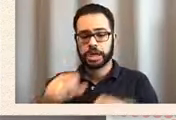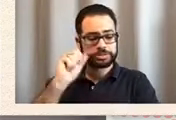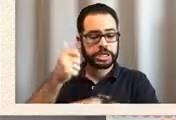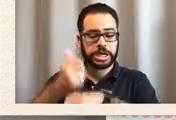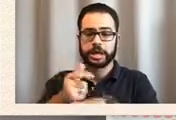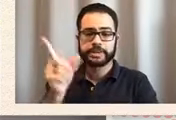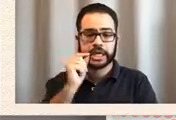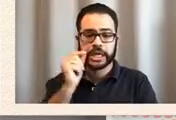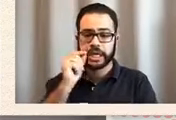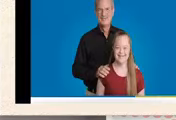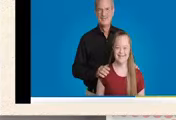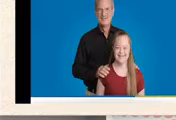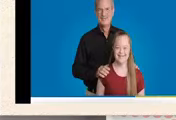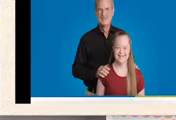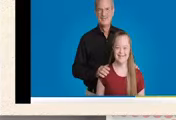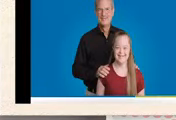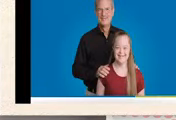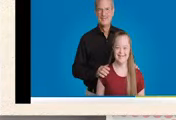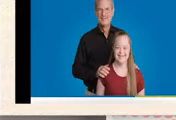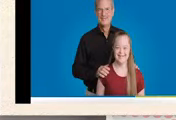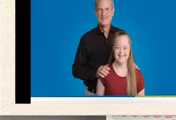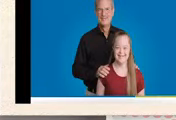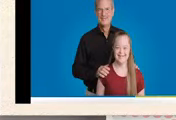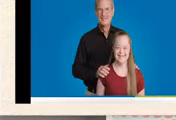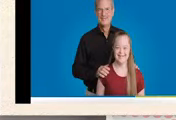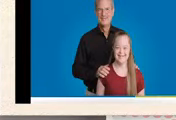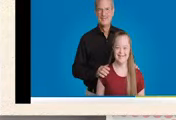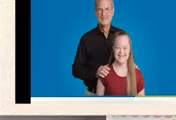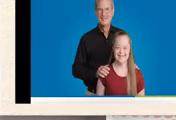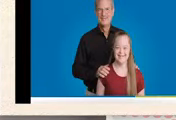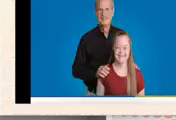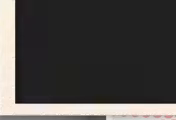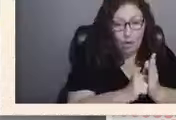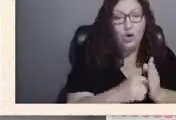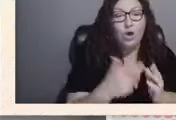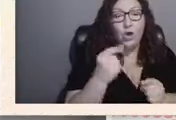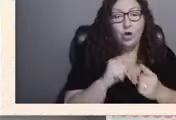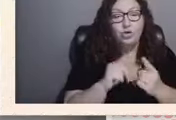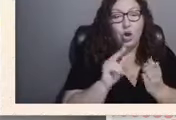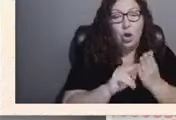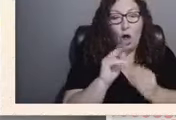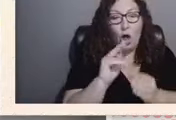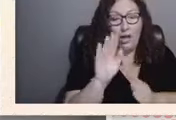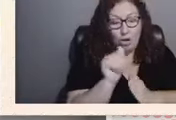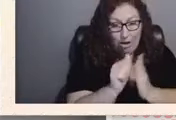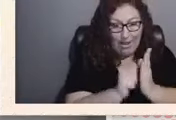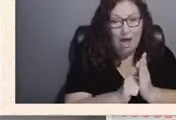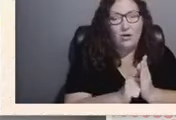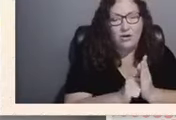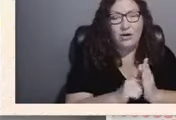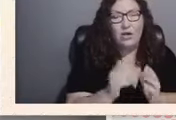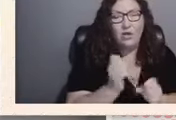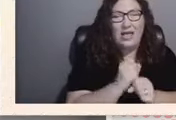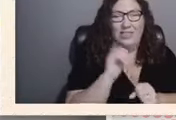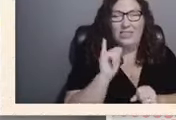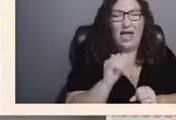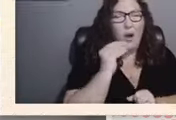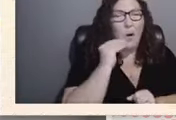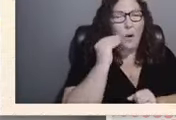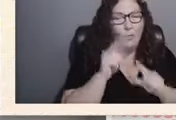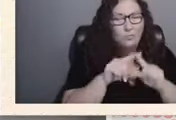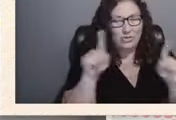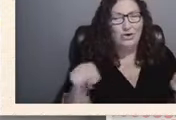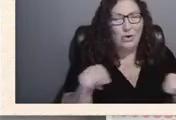anytime. What's going to happen is once you enroll in the account and you go to log into your account, you kind of get that home screen we all